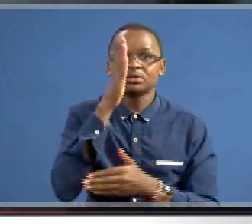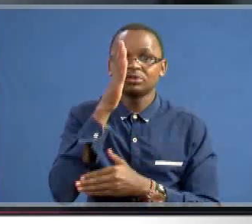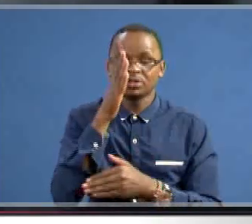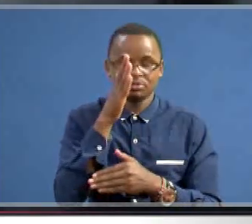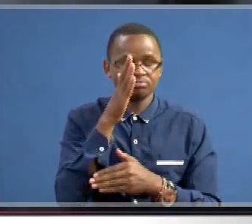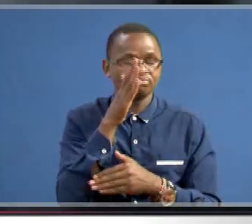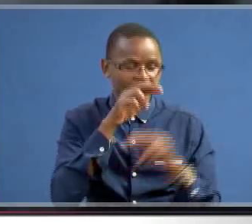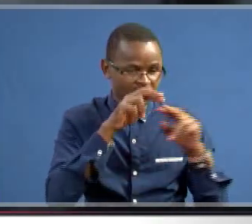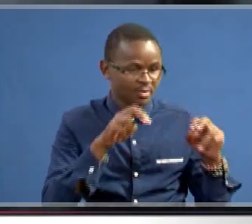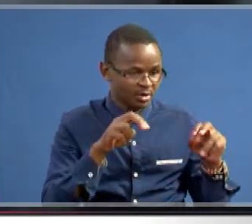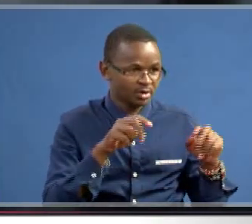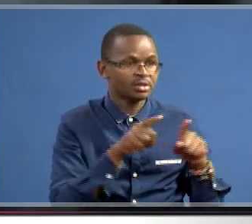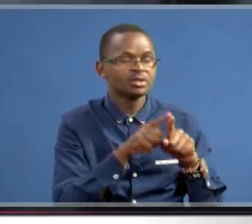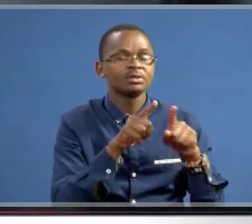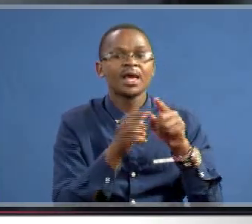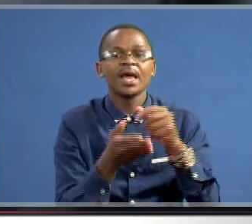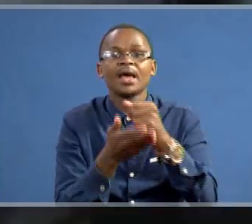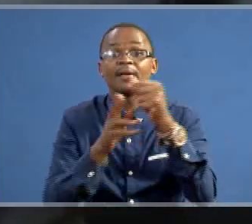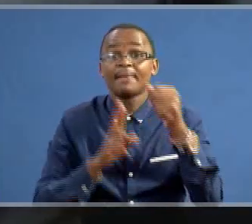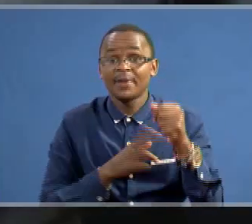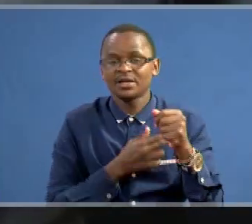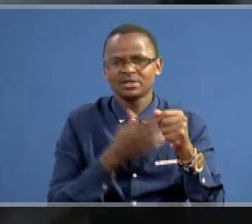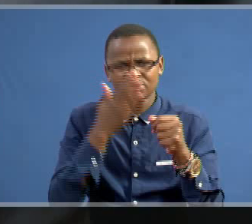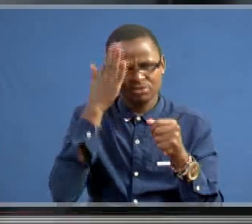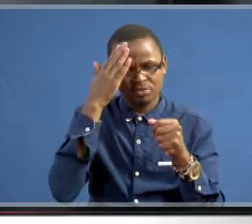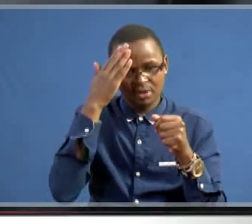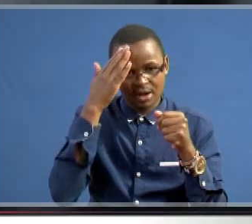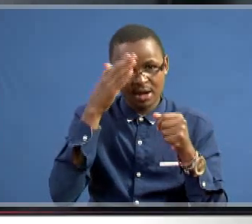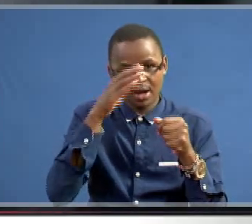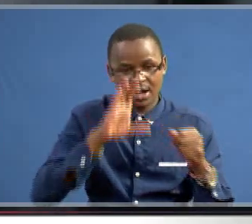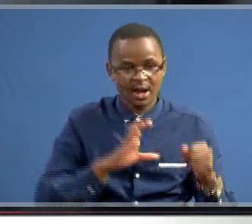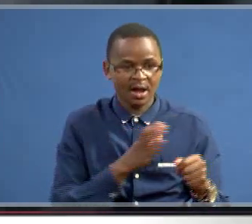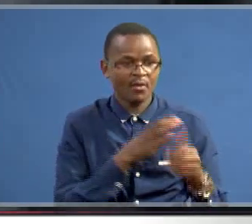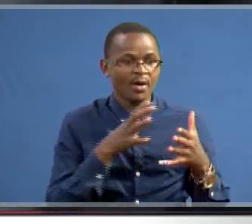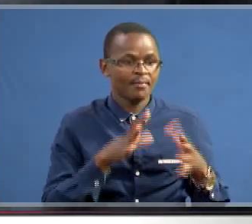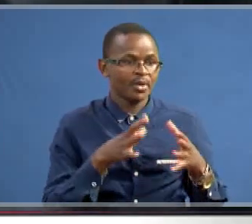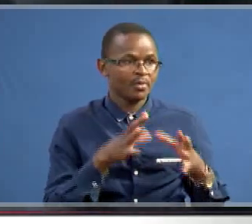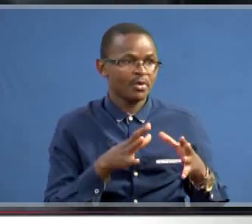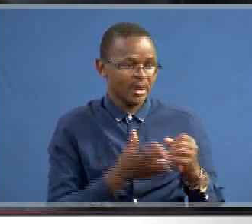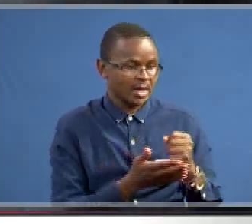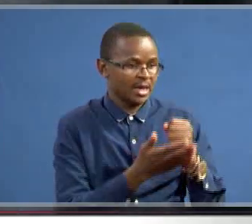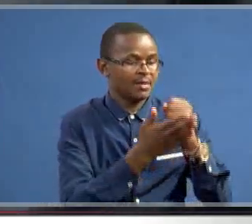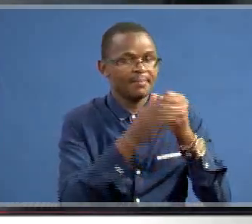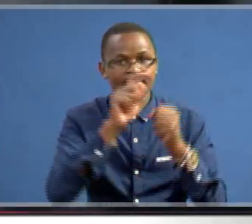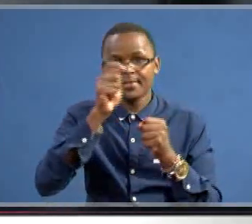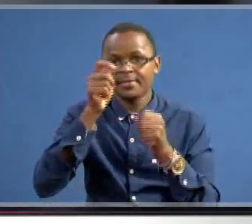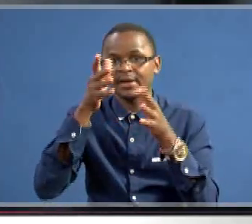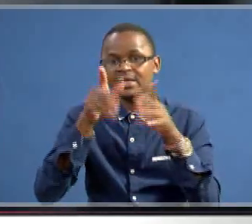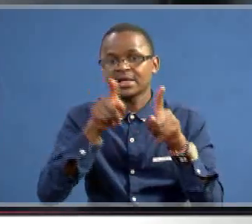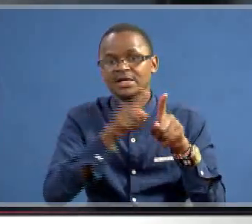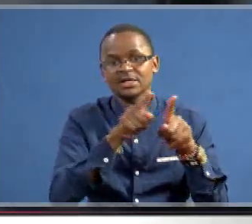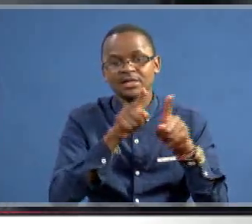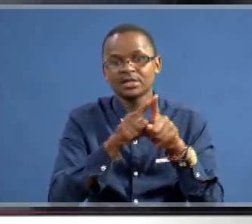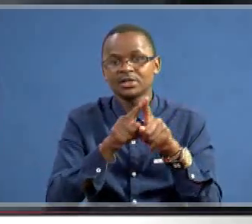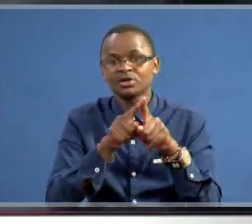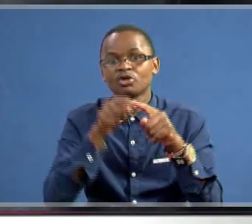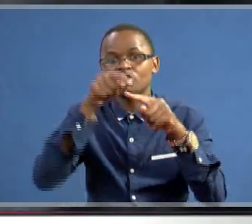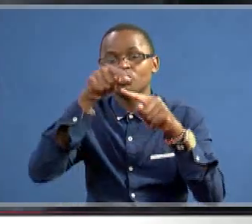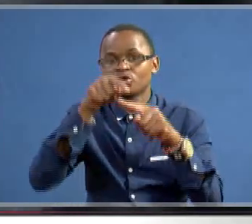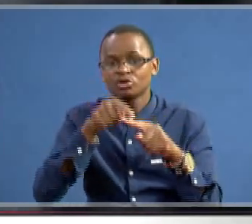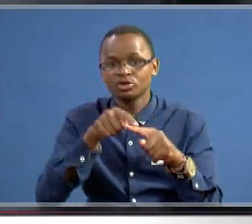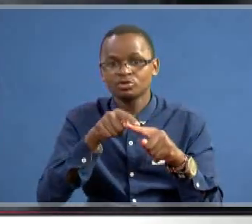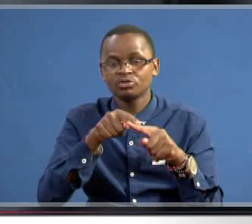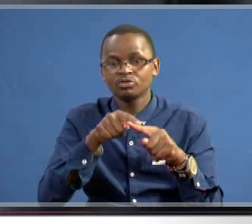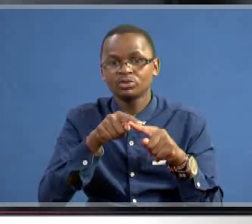it can help us know our citizens that's all we are trying to do and it can help Kenyans also to stop the